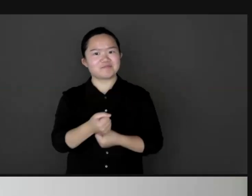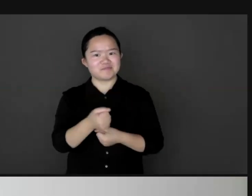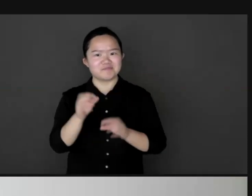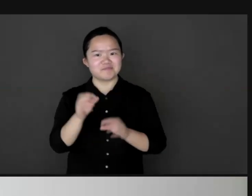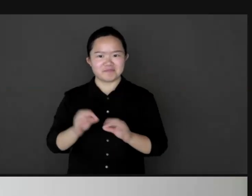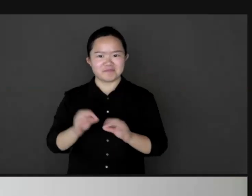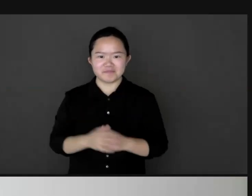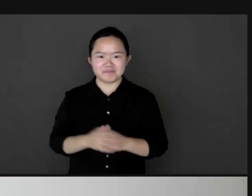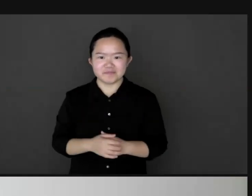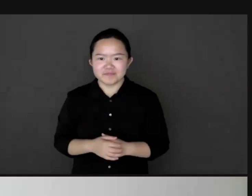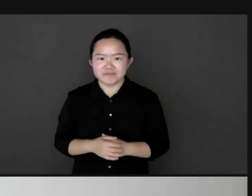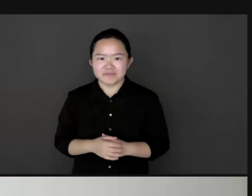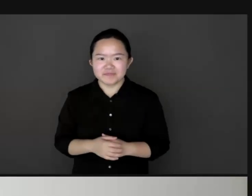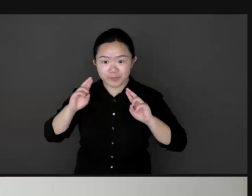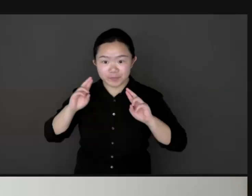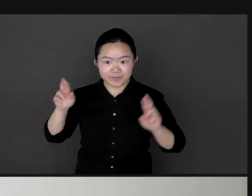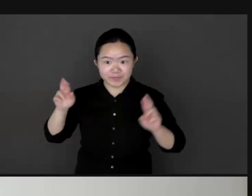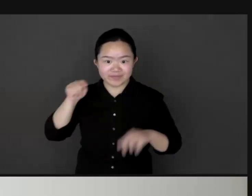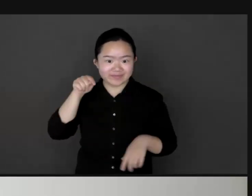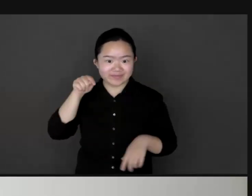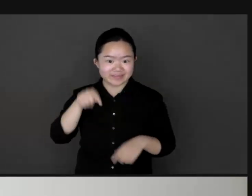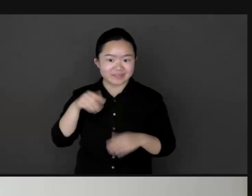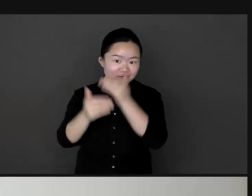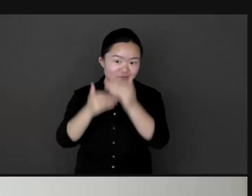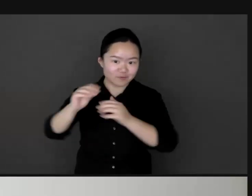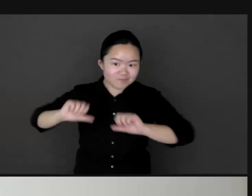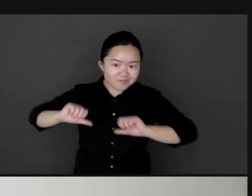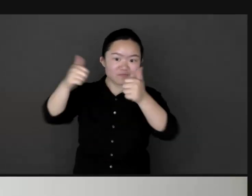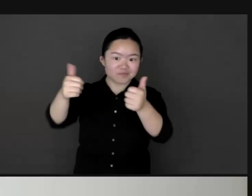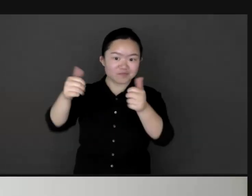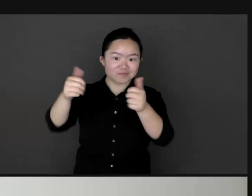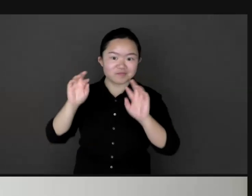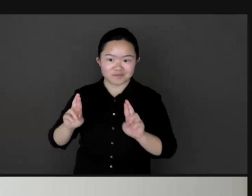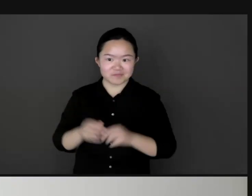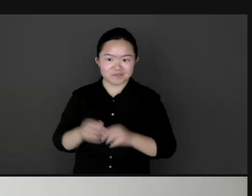certainly feel like with the platforms becoming more similar and